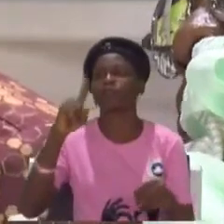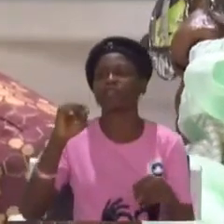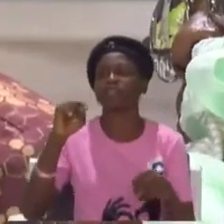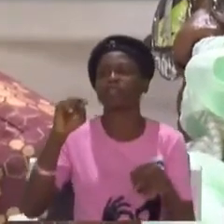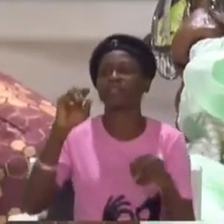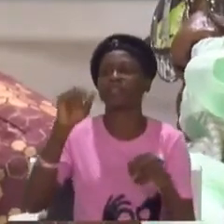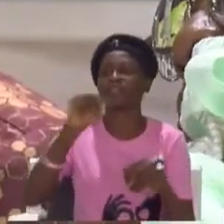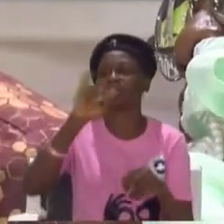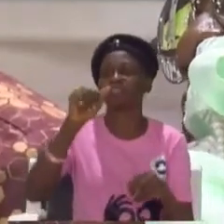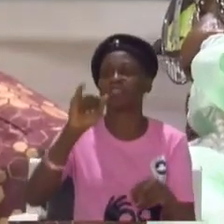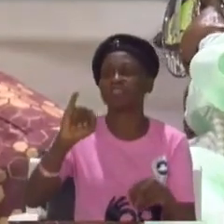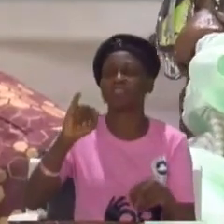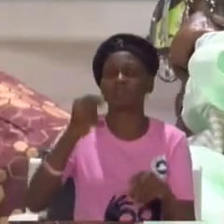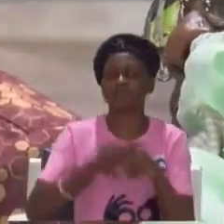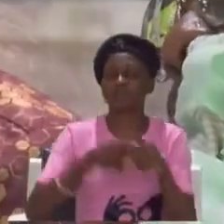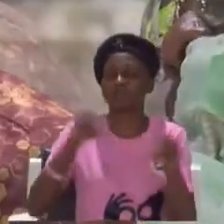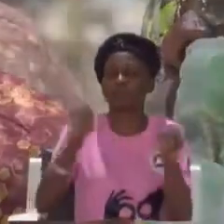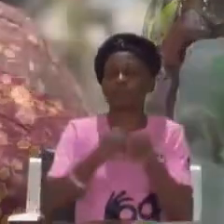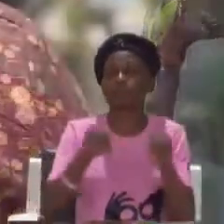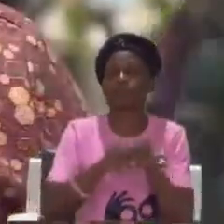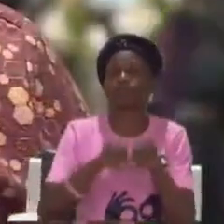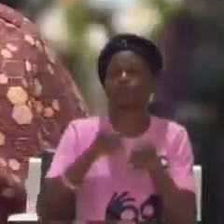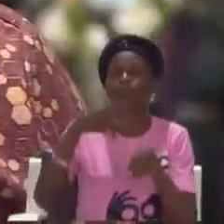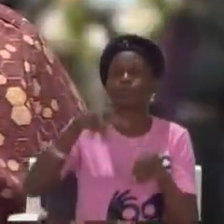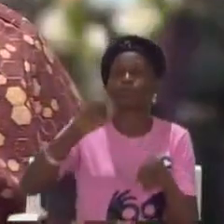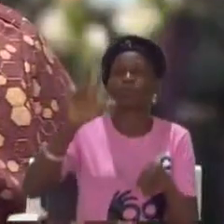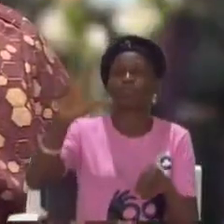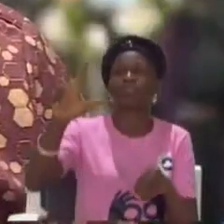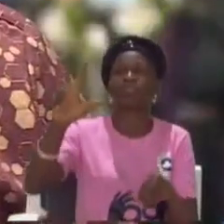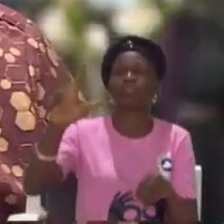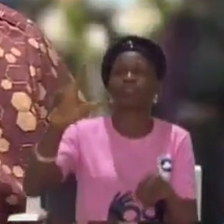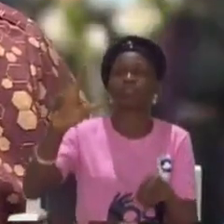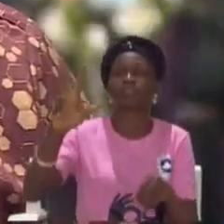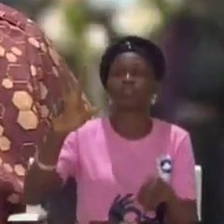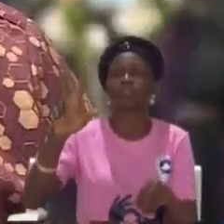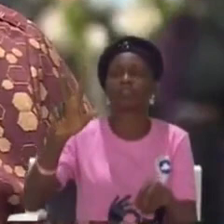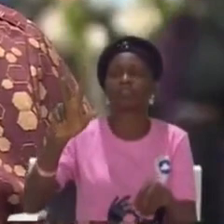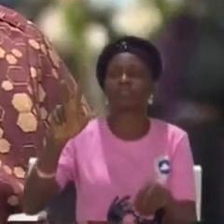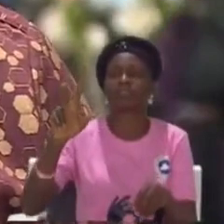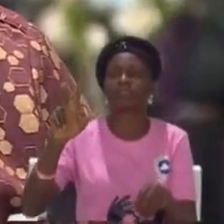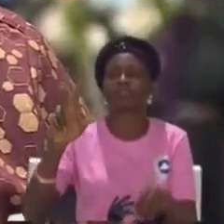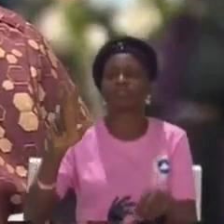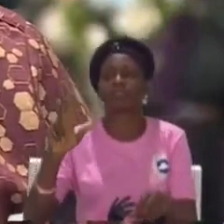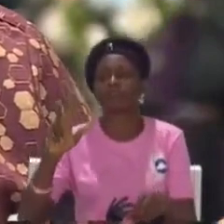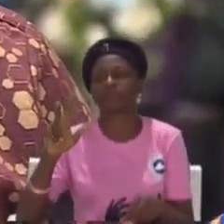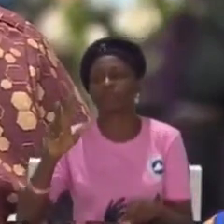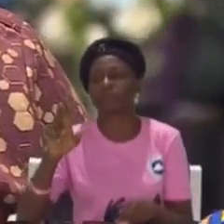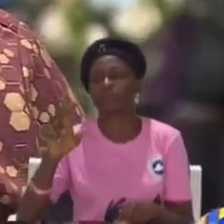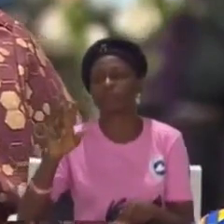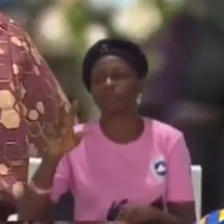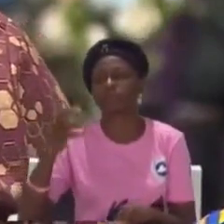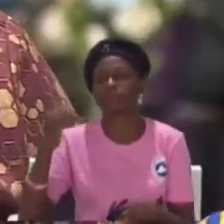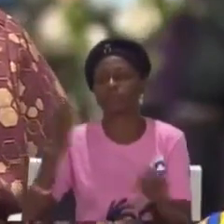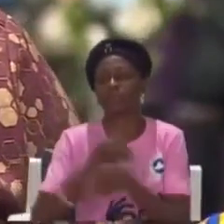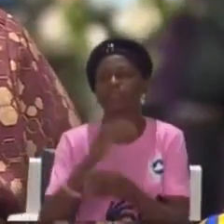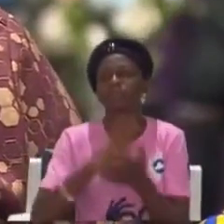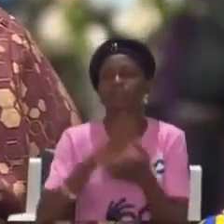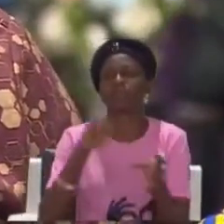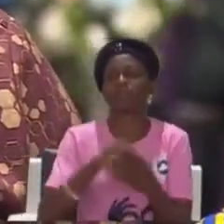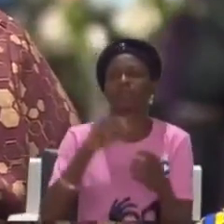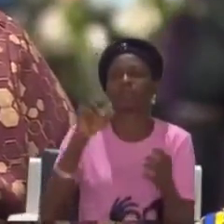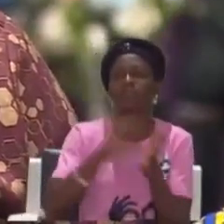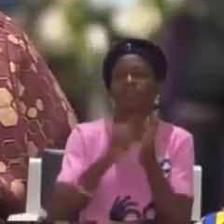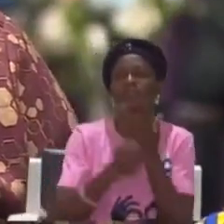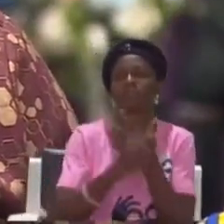Province 3. Mercy, make us soon. Mercy, sit soon. We got married in September